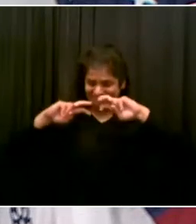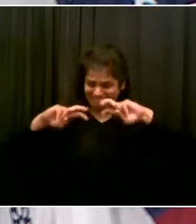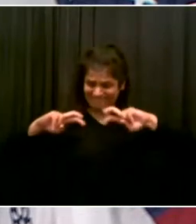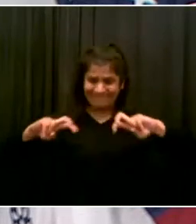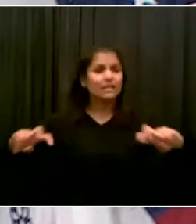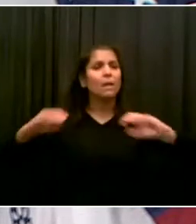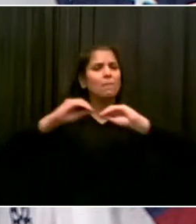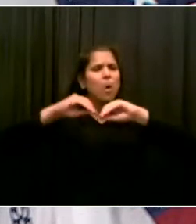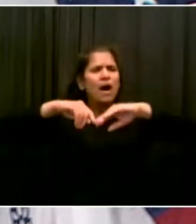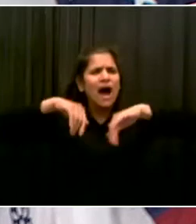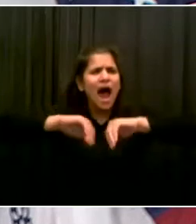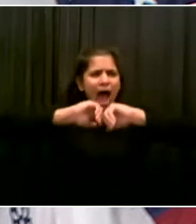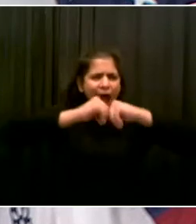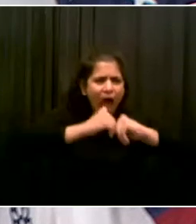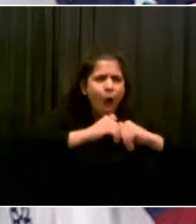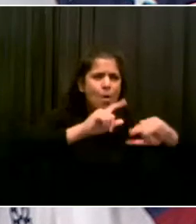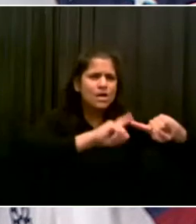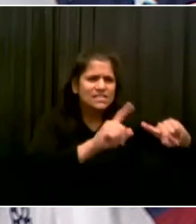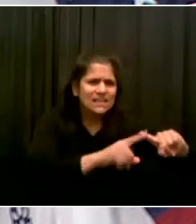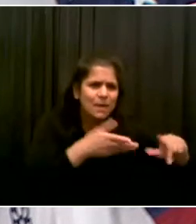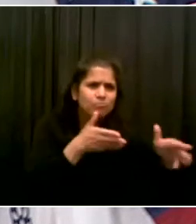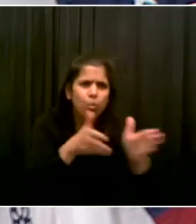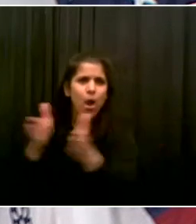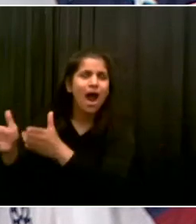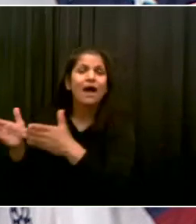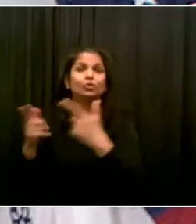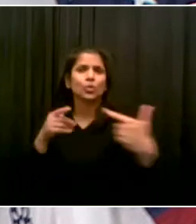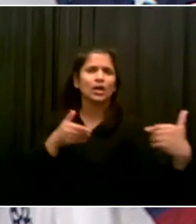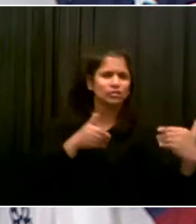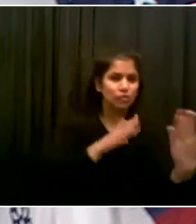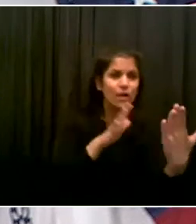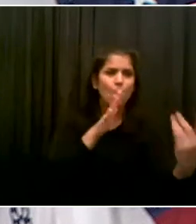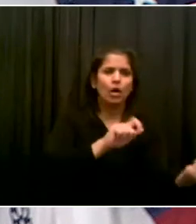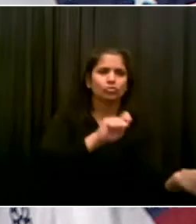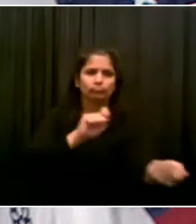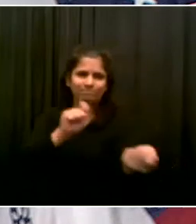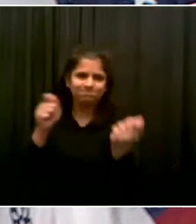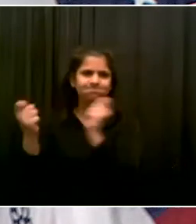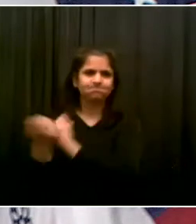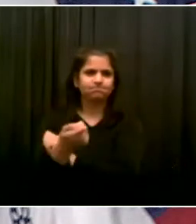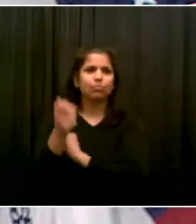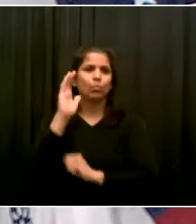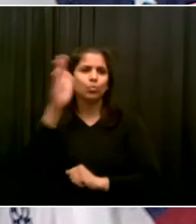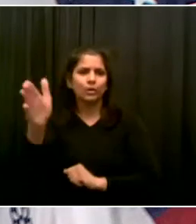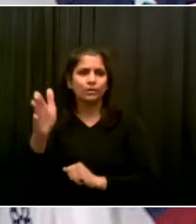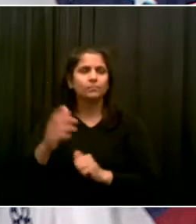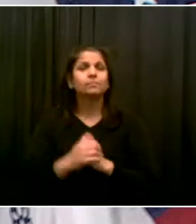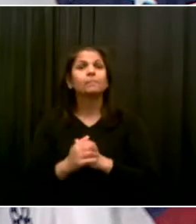was shut down a year ago, and that, I think, is showing in the statistics in a way that